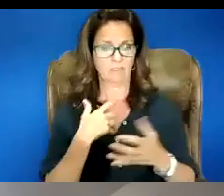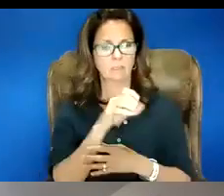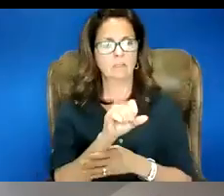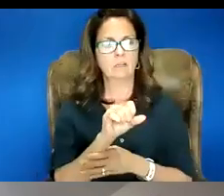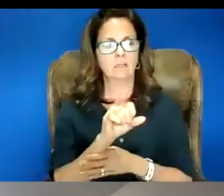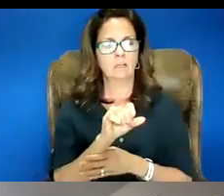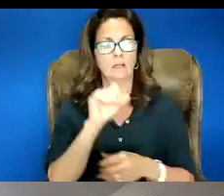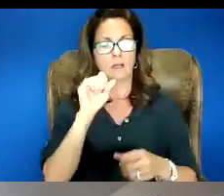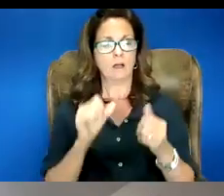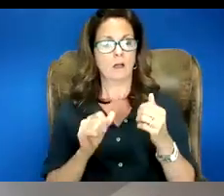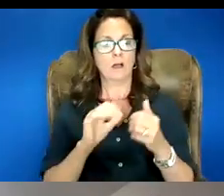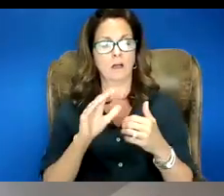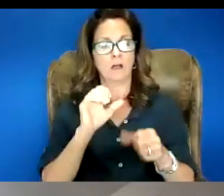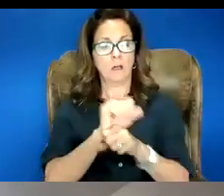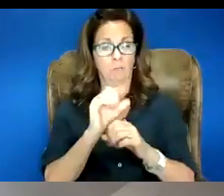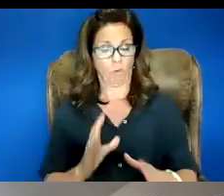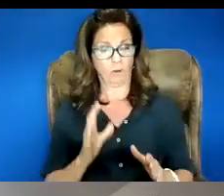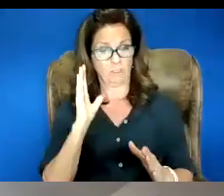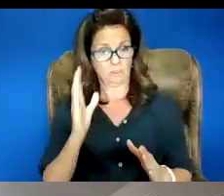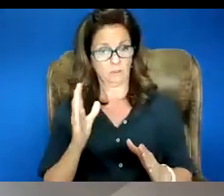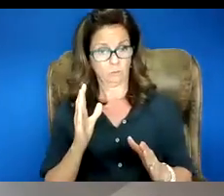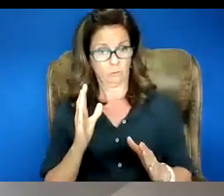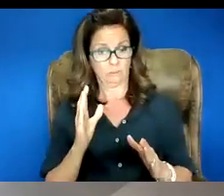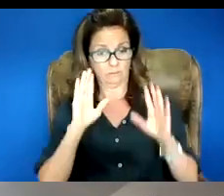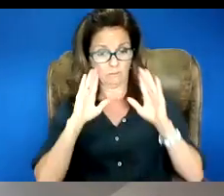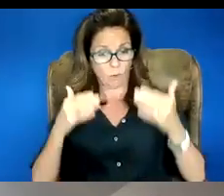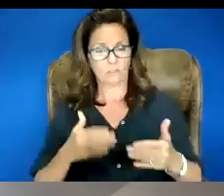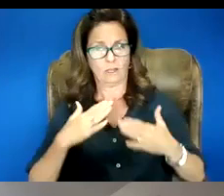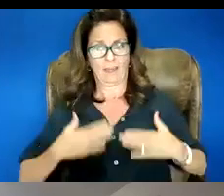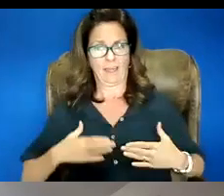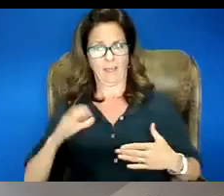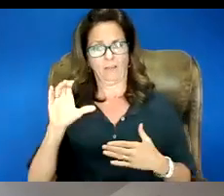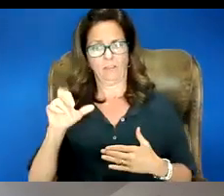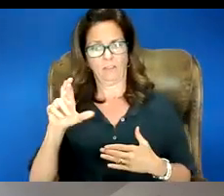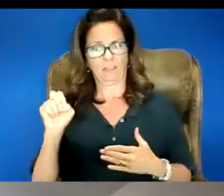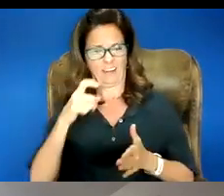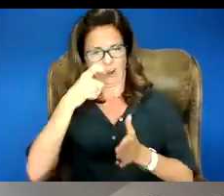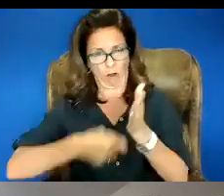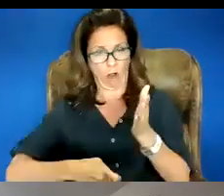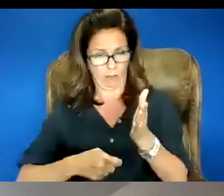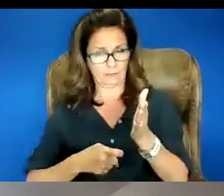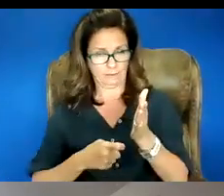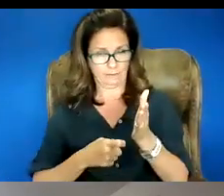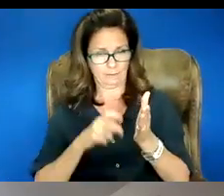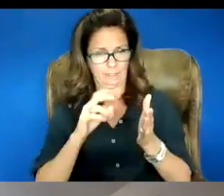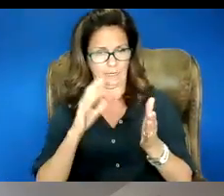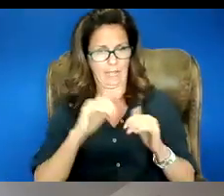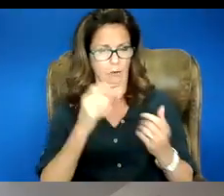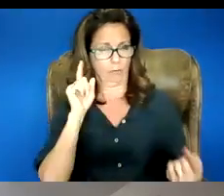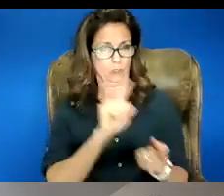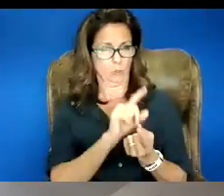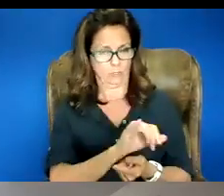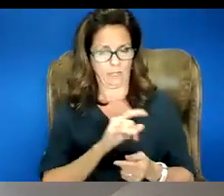costs and look for ways to reduce costs. That's really not the position of the state. The state is to offer